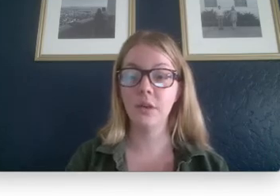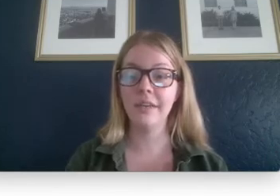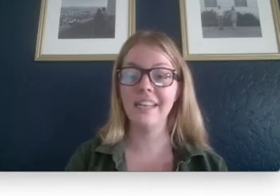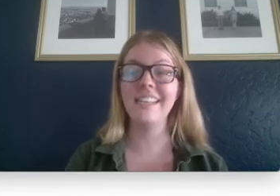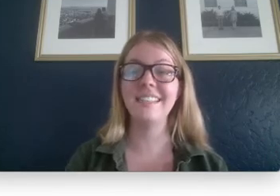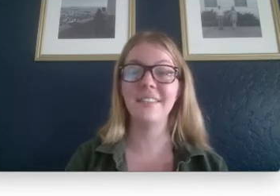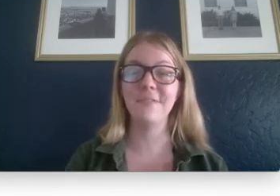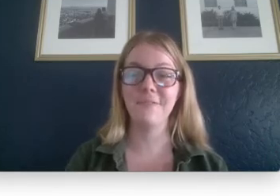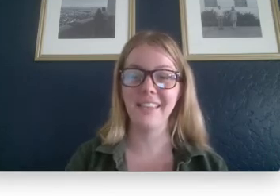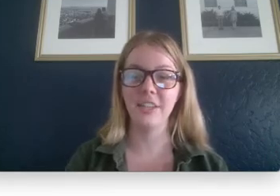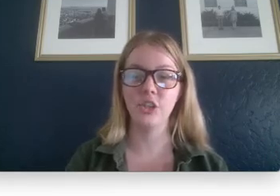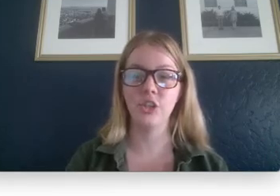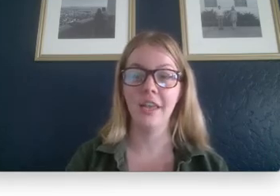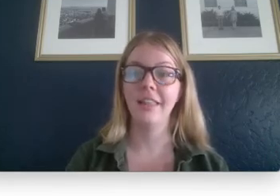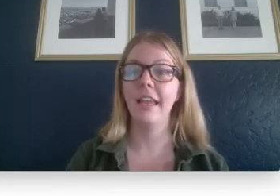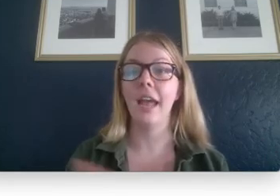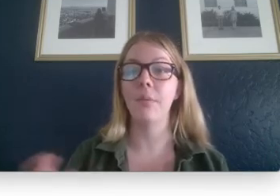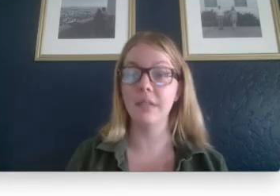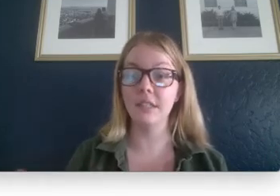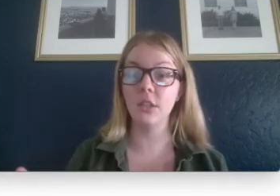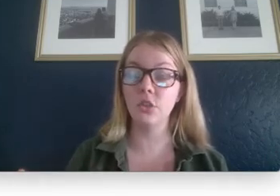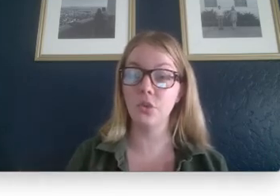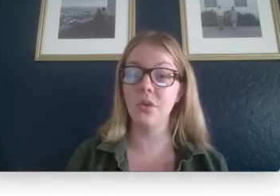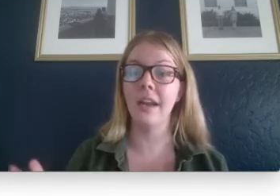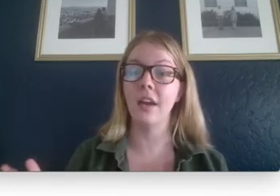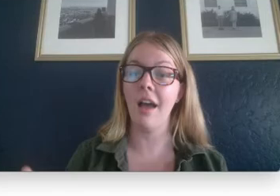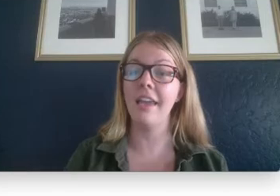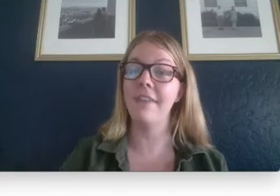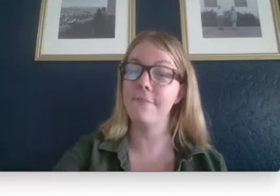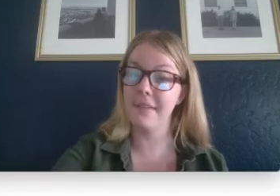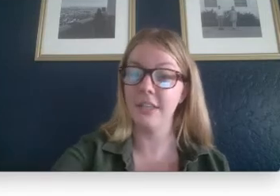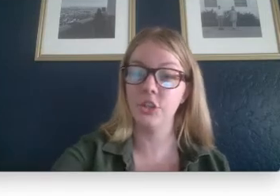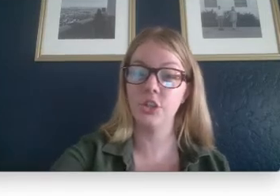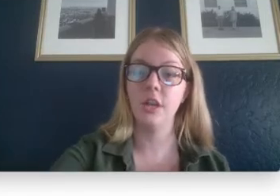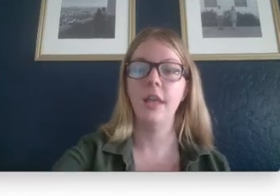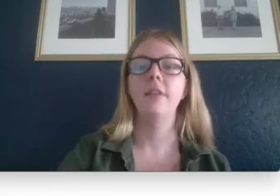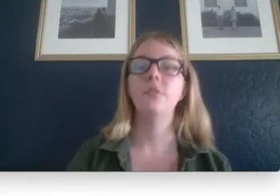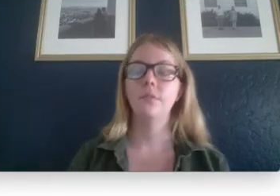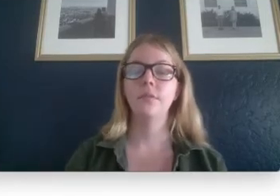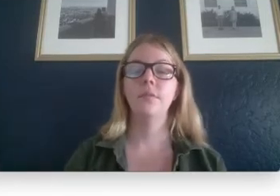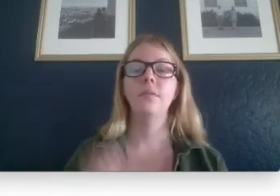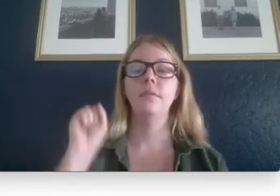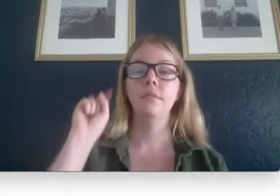Next word is fish. Like I went to the store and got a fish.